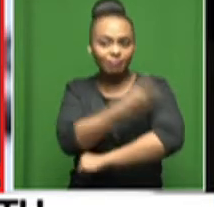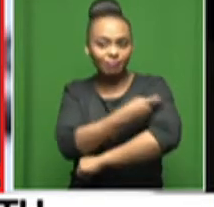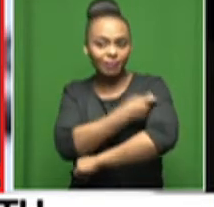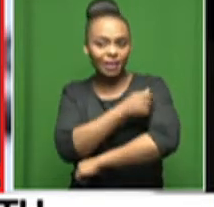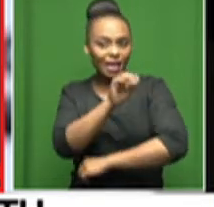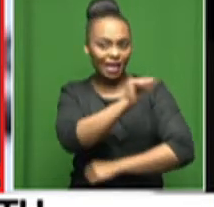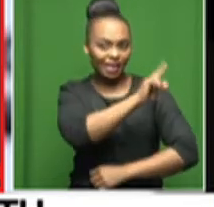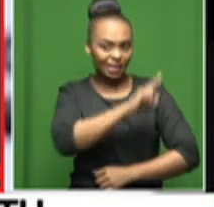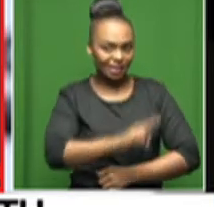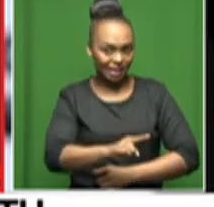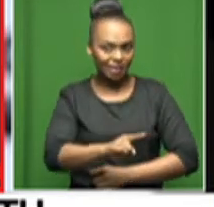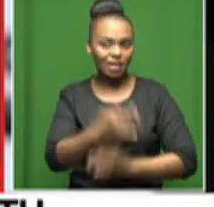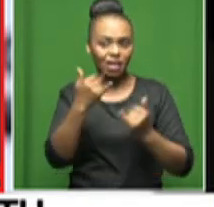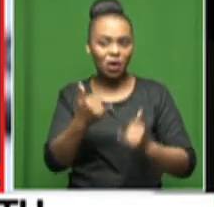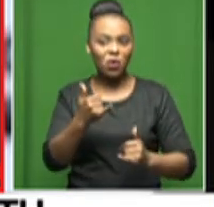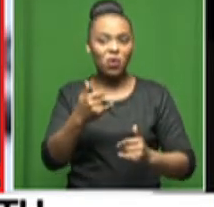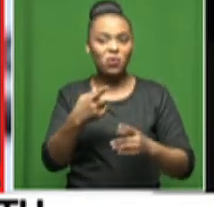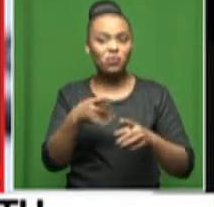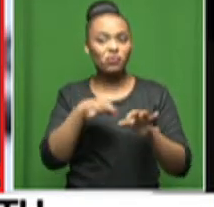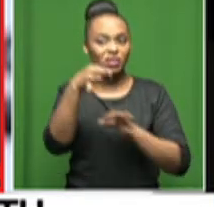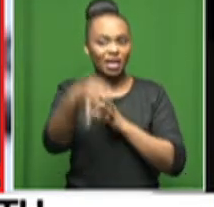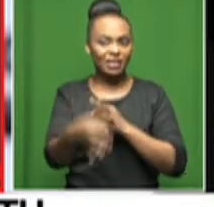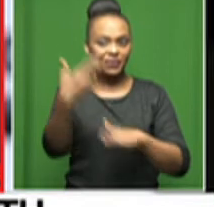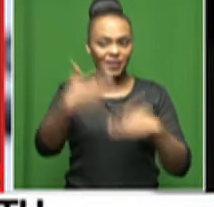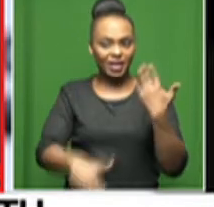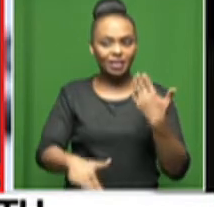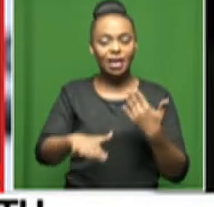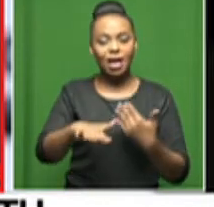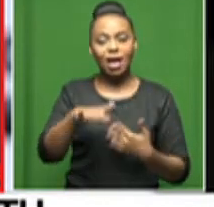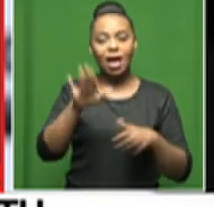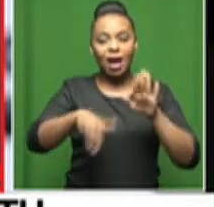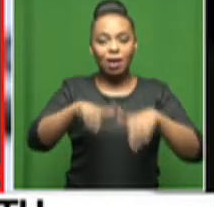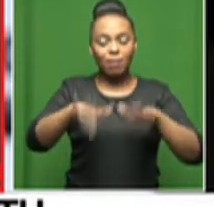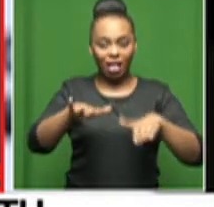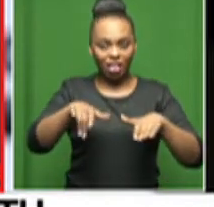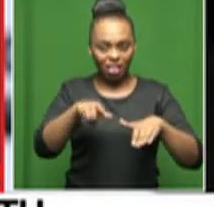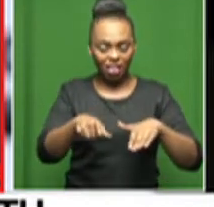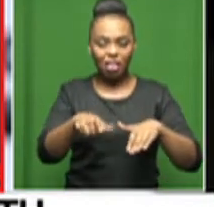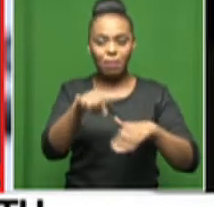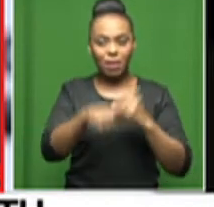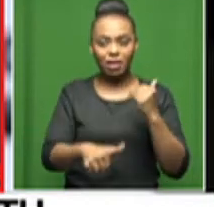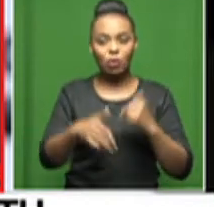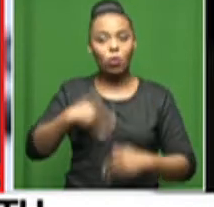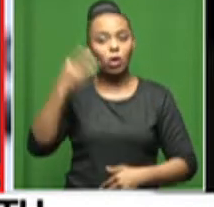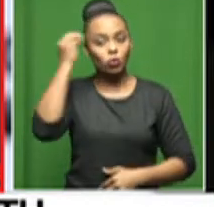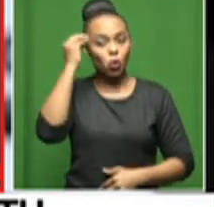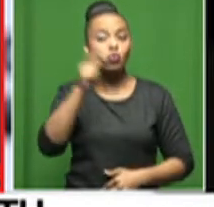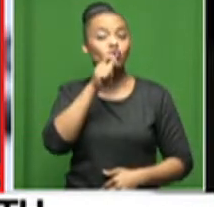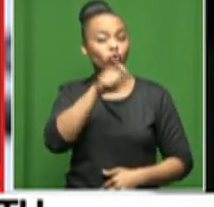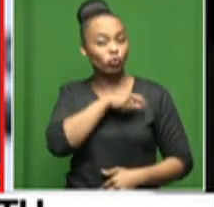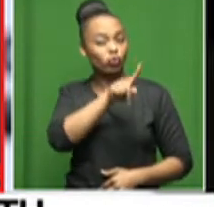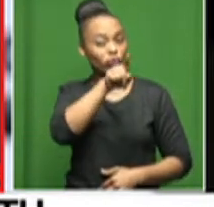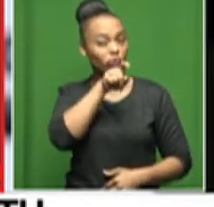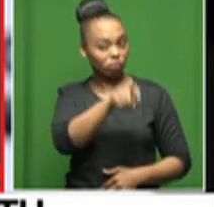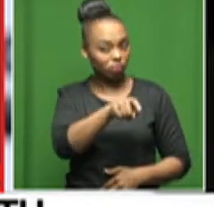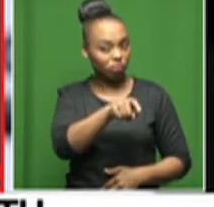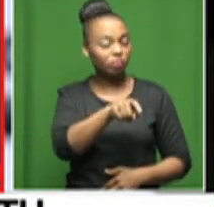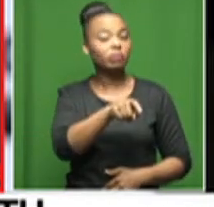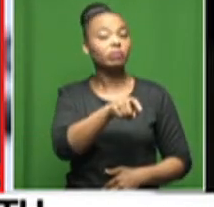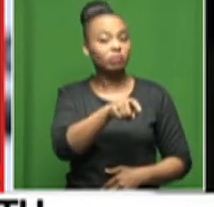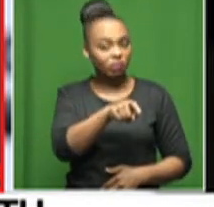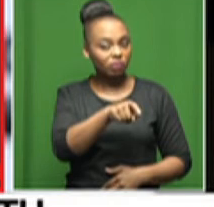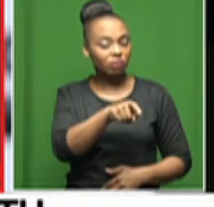vaccines are expiring in April. Firstly, they wanted to know if this is true, and if it is correct, isn't